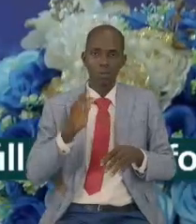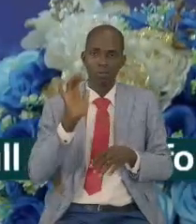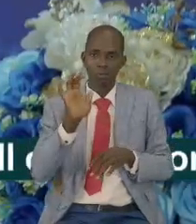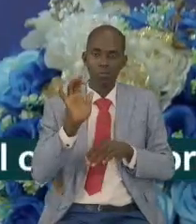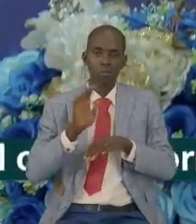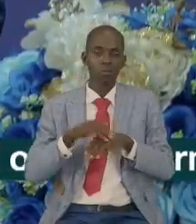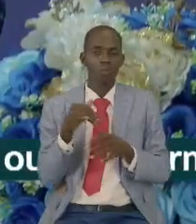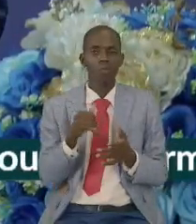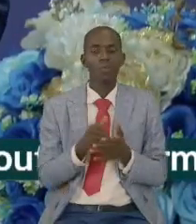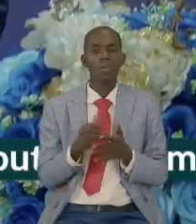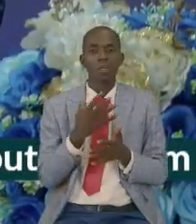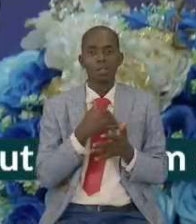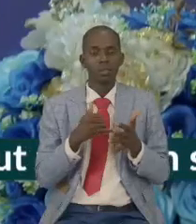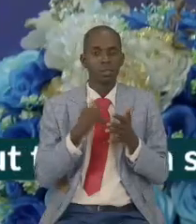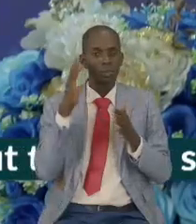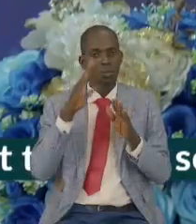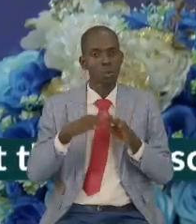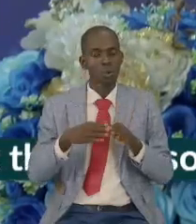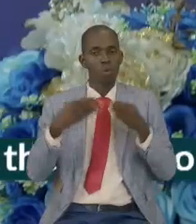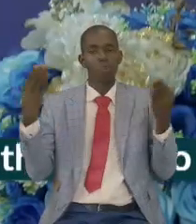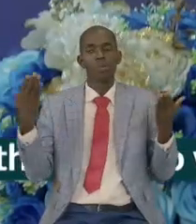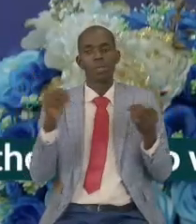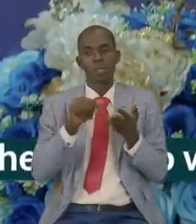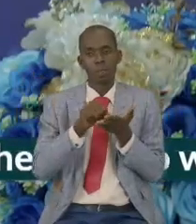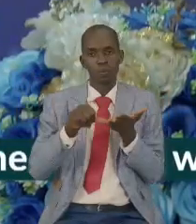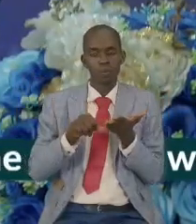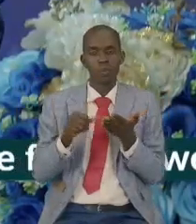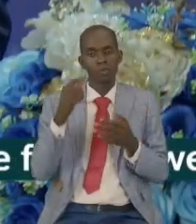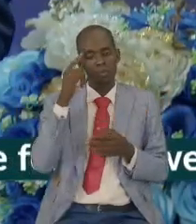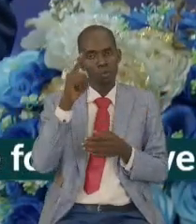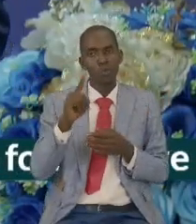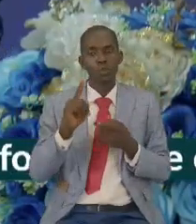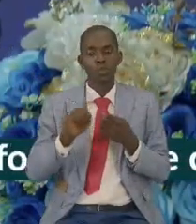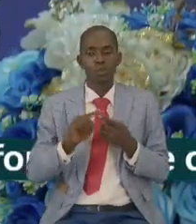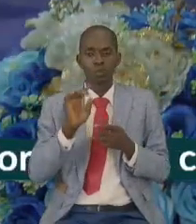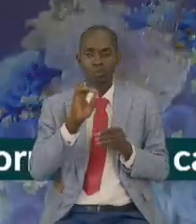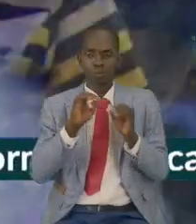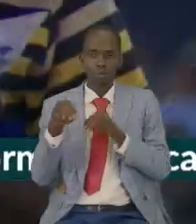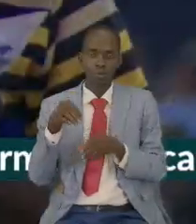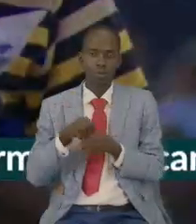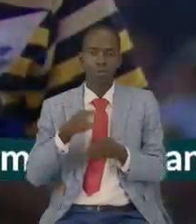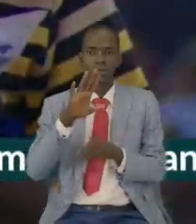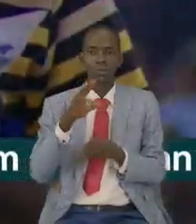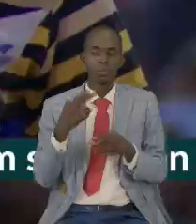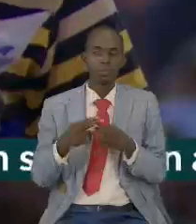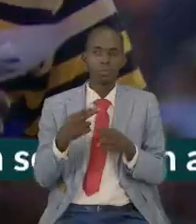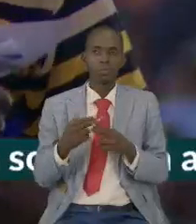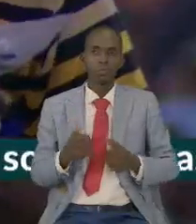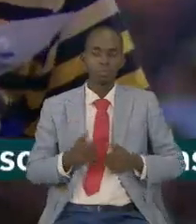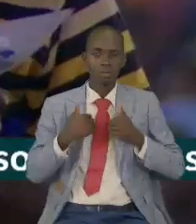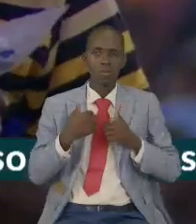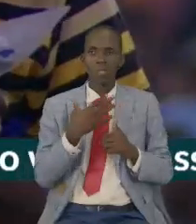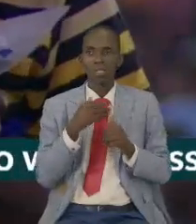help you. It's for your interest. It's for your interest that you give accurate data to keep